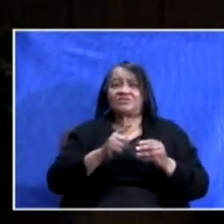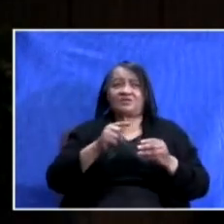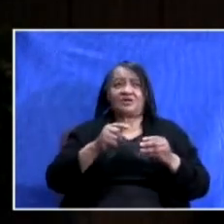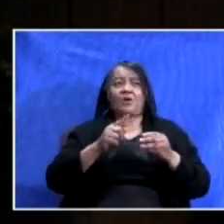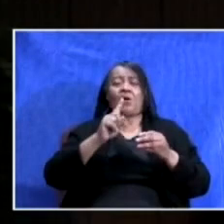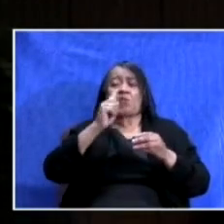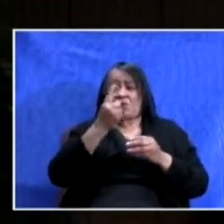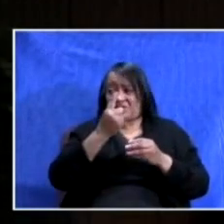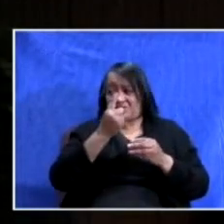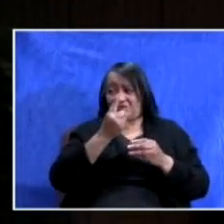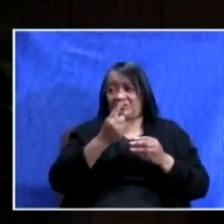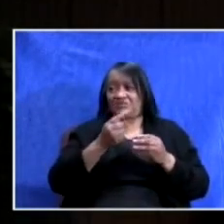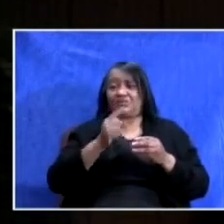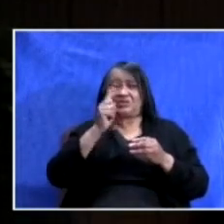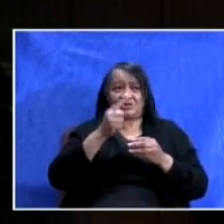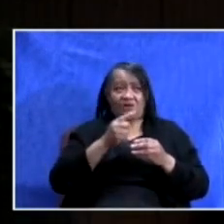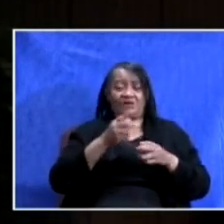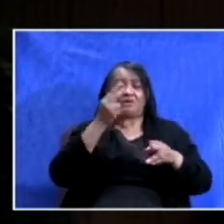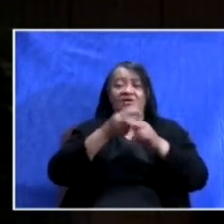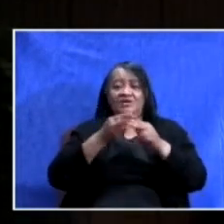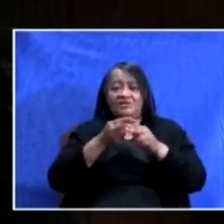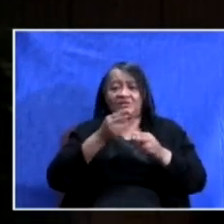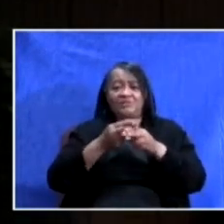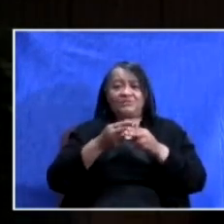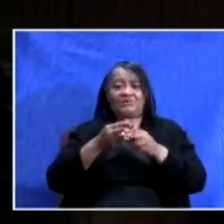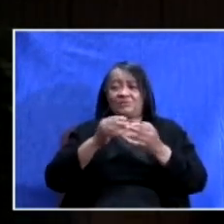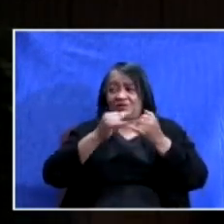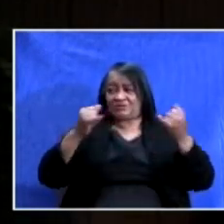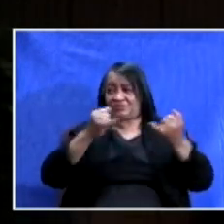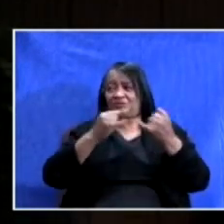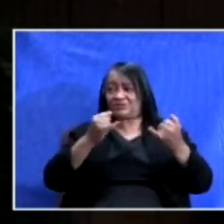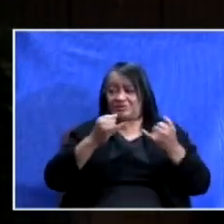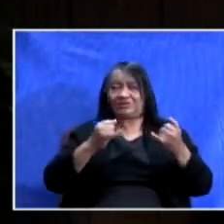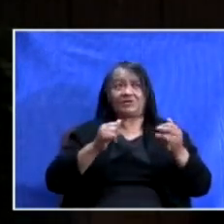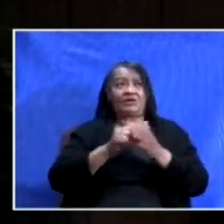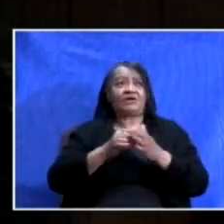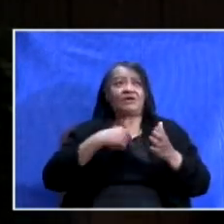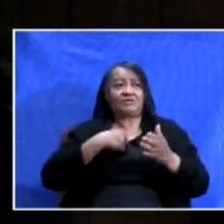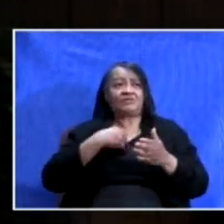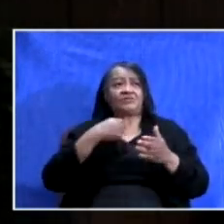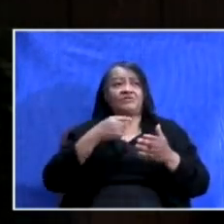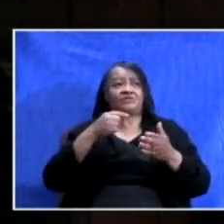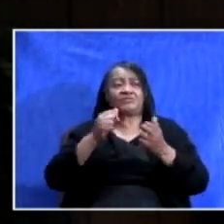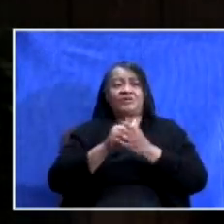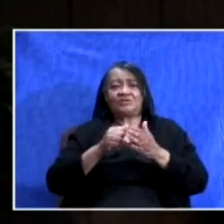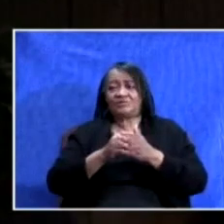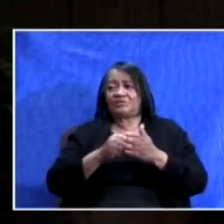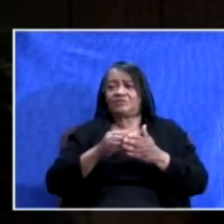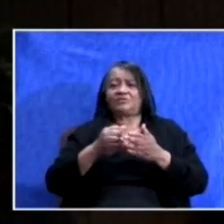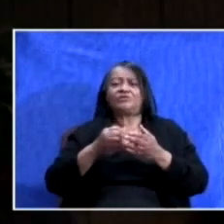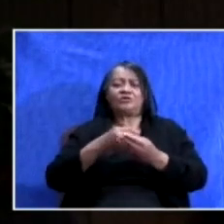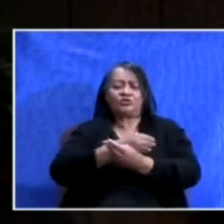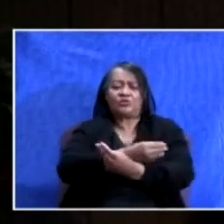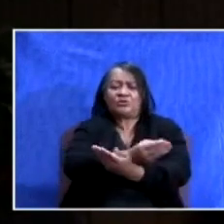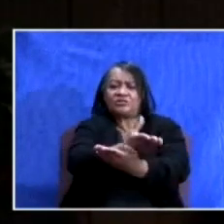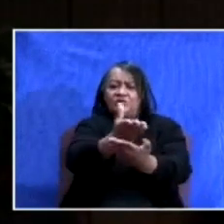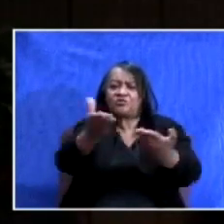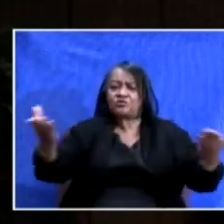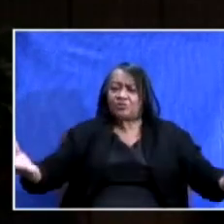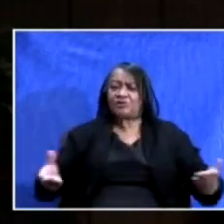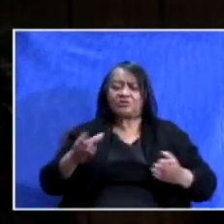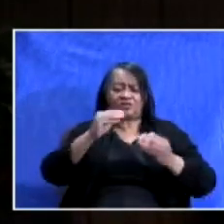wants. He wants what's called, and please fill this in your message notes, he wants redistributive